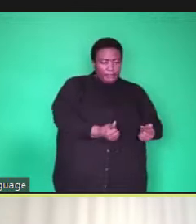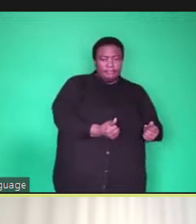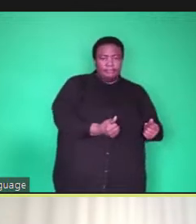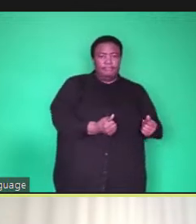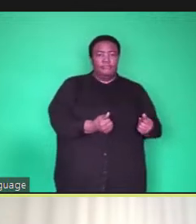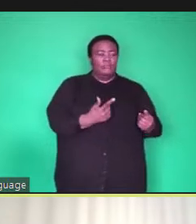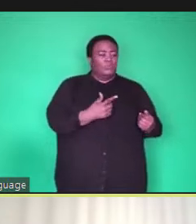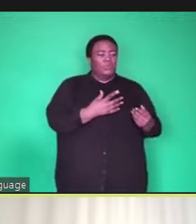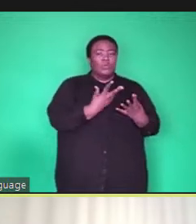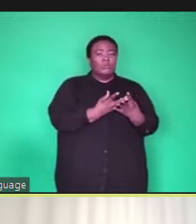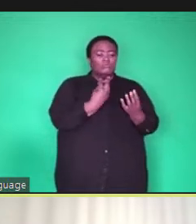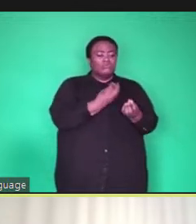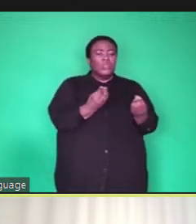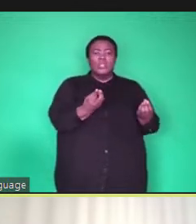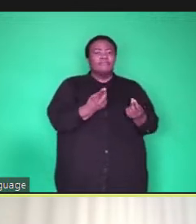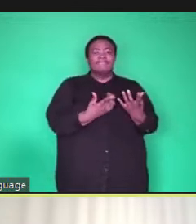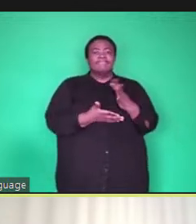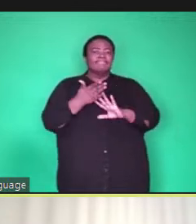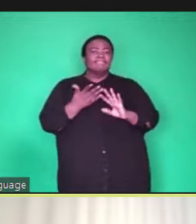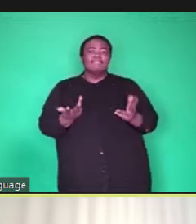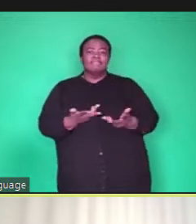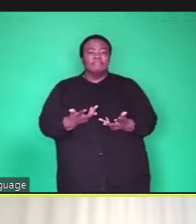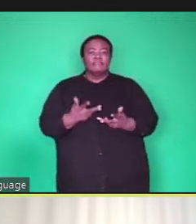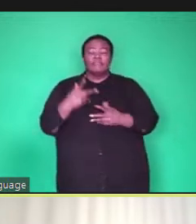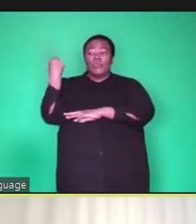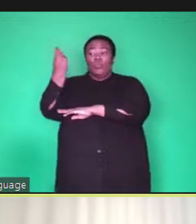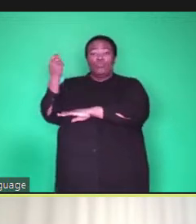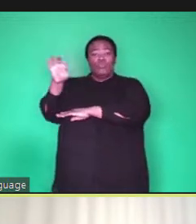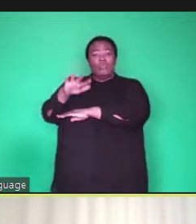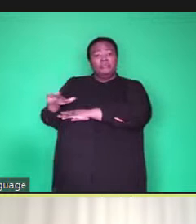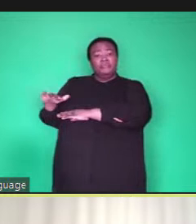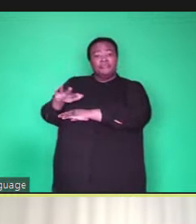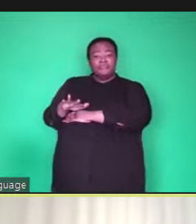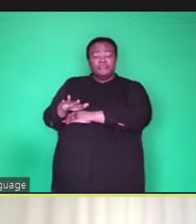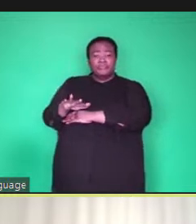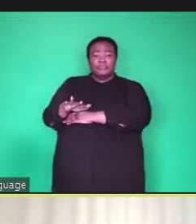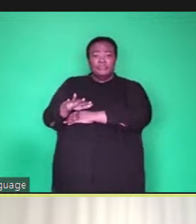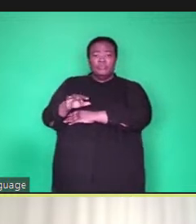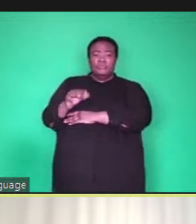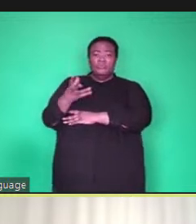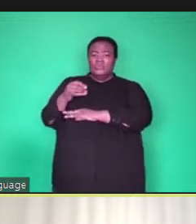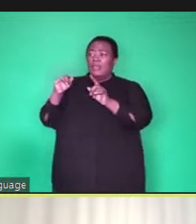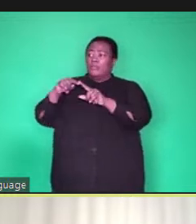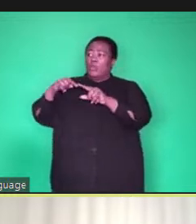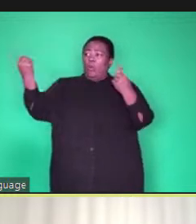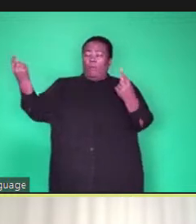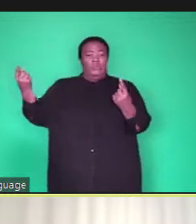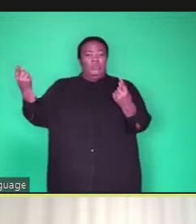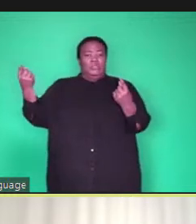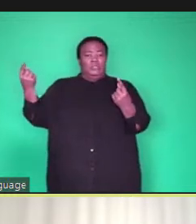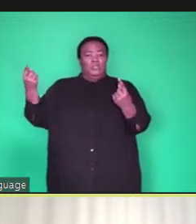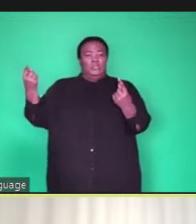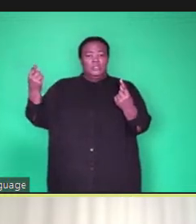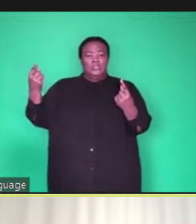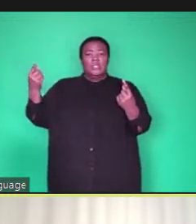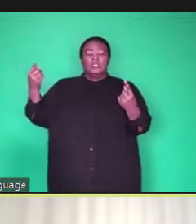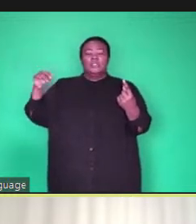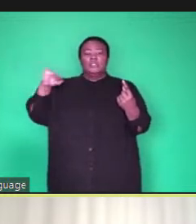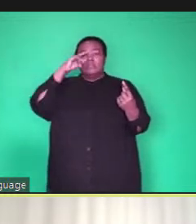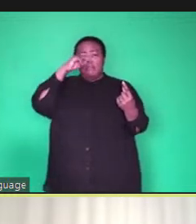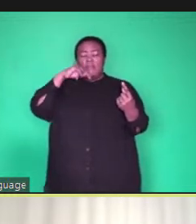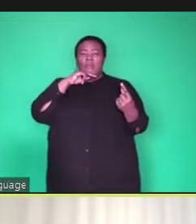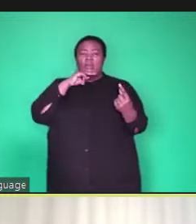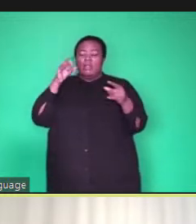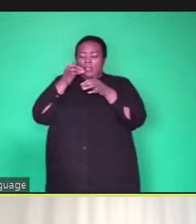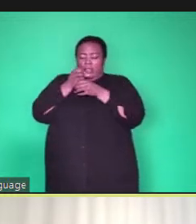do they go? The rural village has almost the opposite profile. It's a much smaller population,